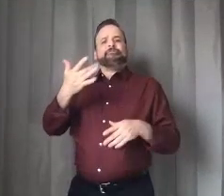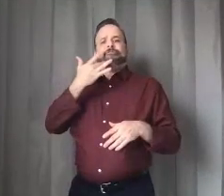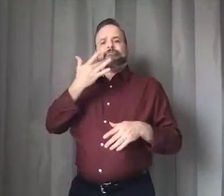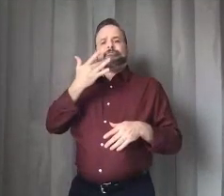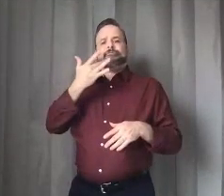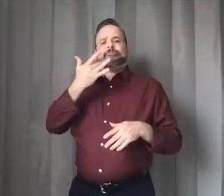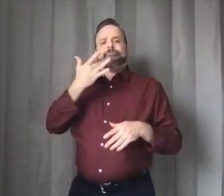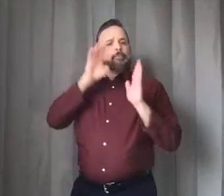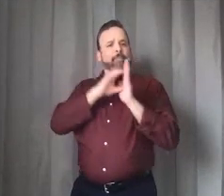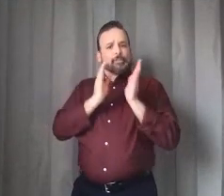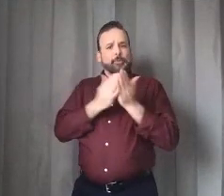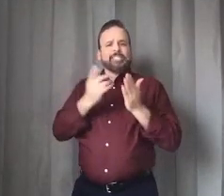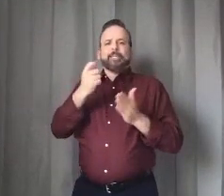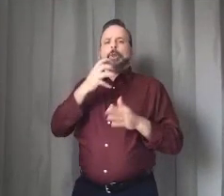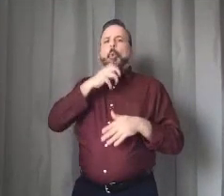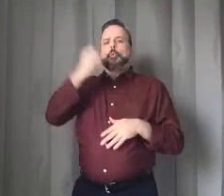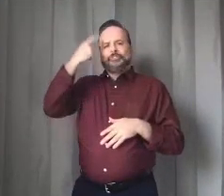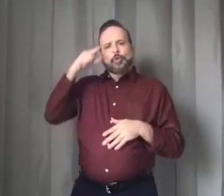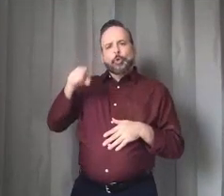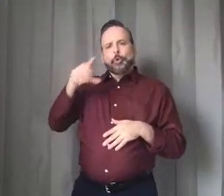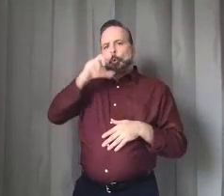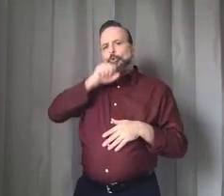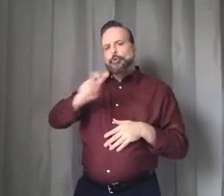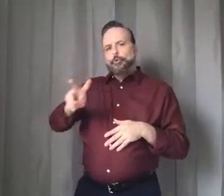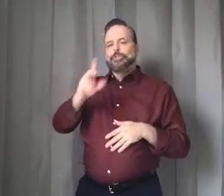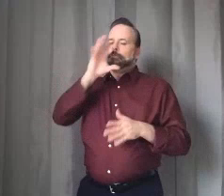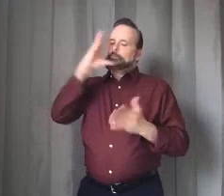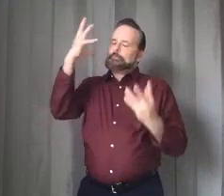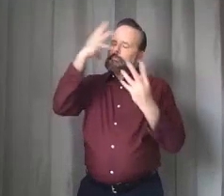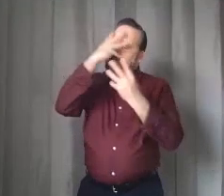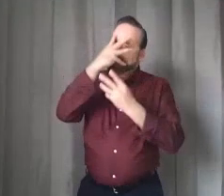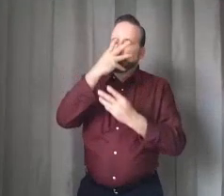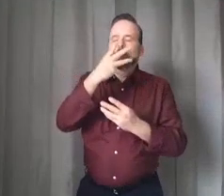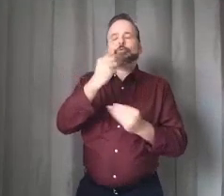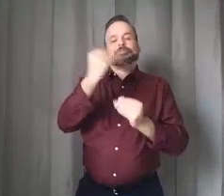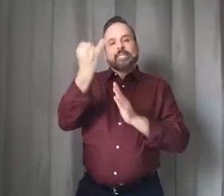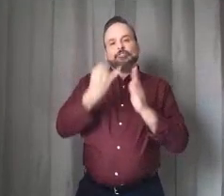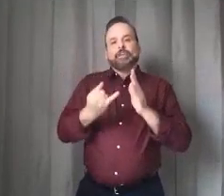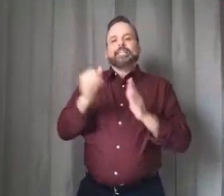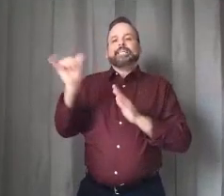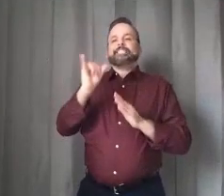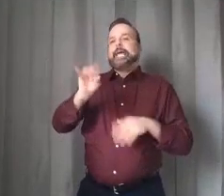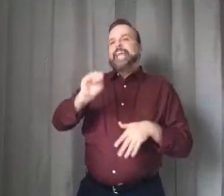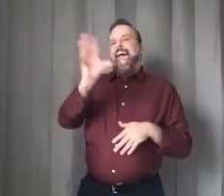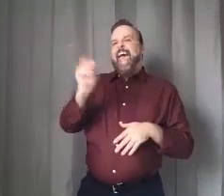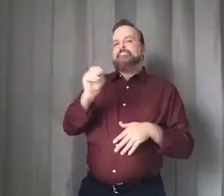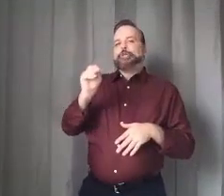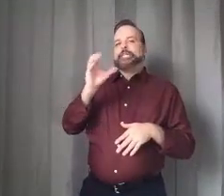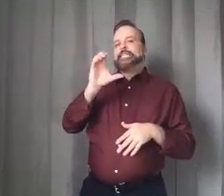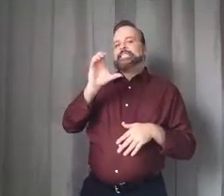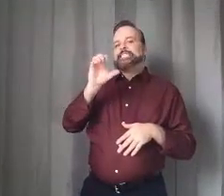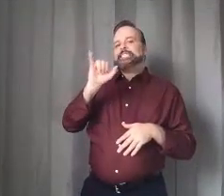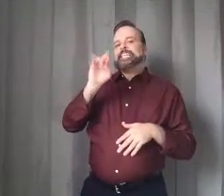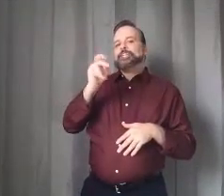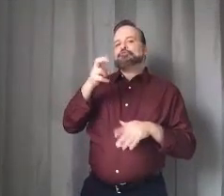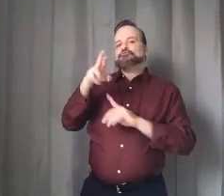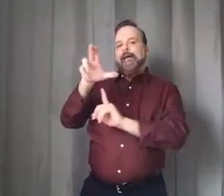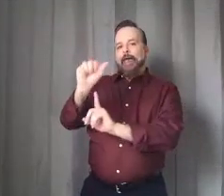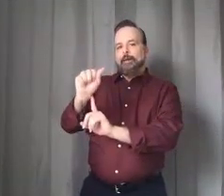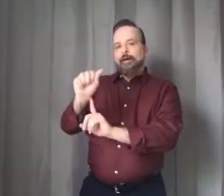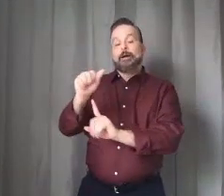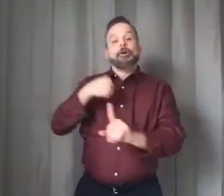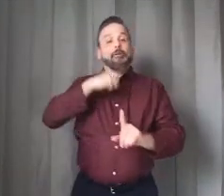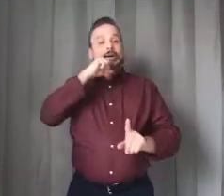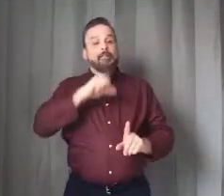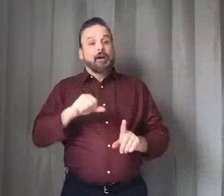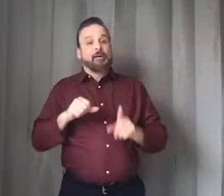but it's a good one to have. It's beautifully illustrated and it's like African Cinderella. Oh, I love that. Yeah, I love that. I love that. Yeah,